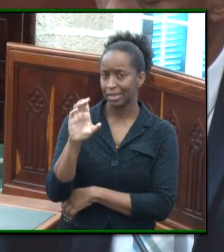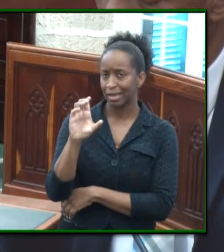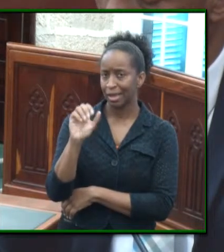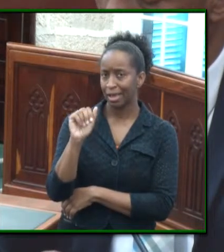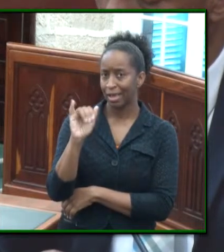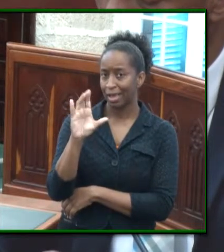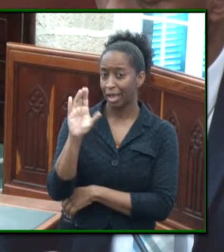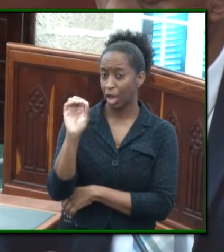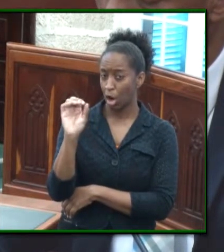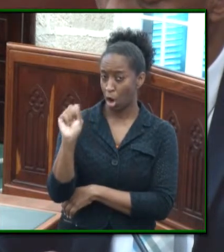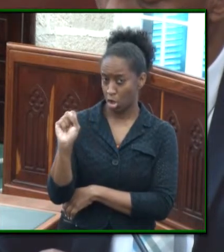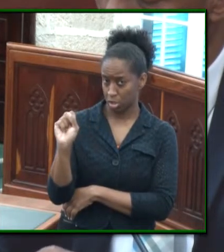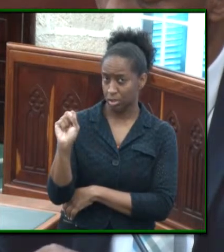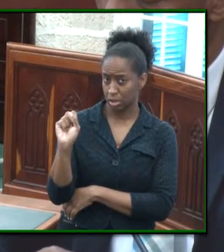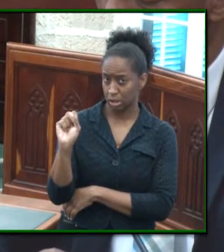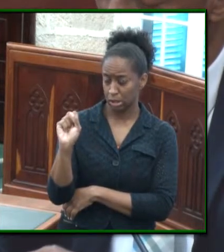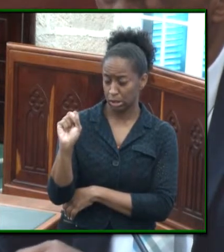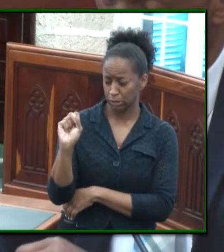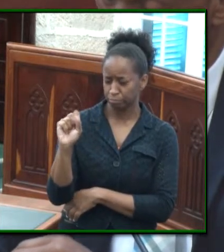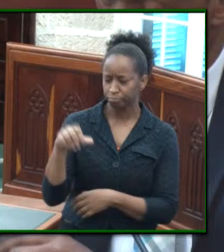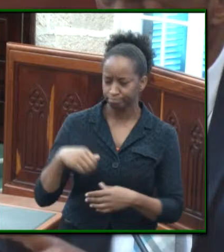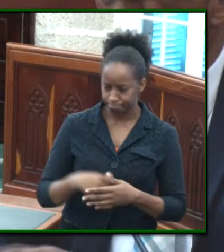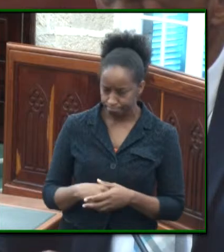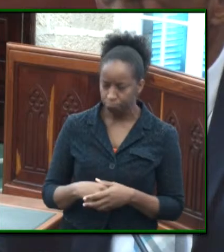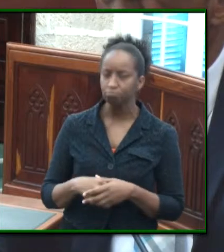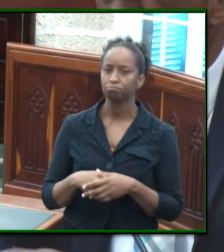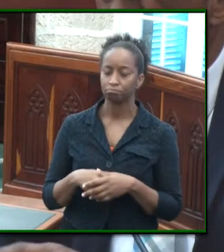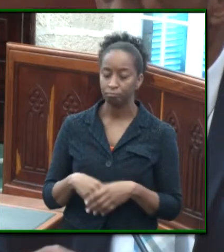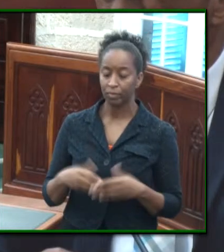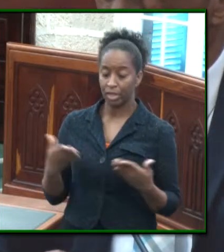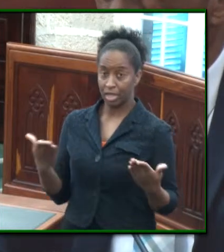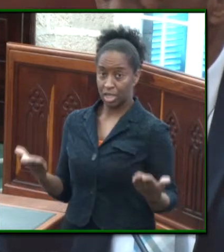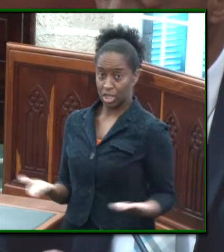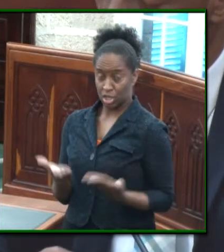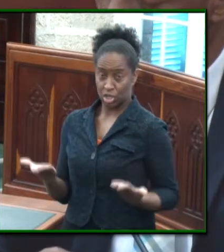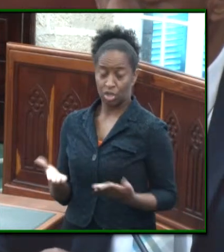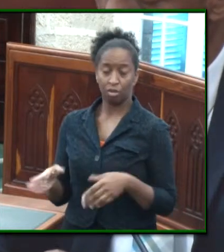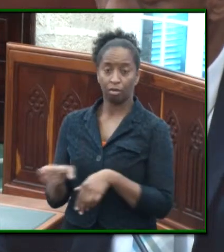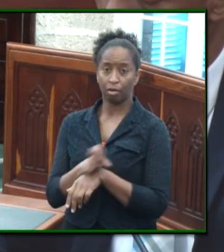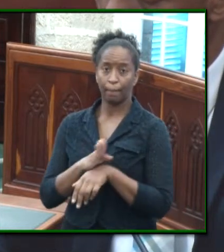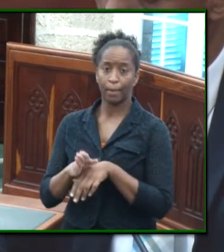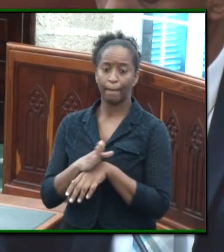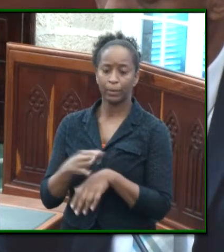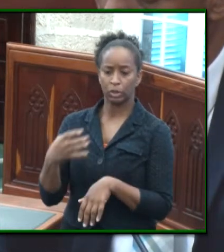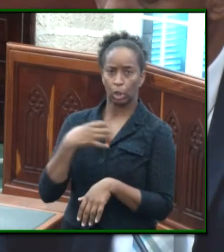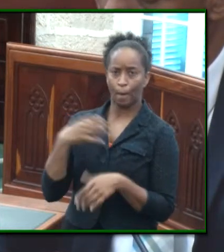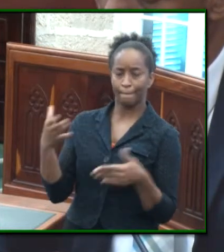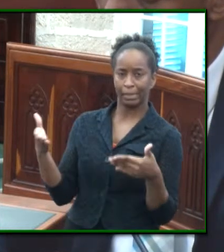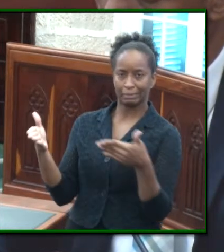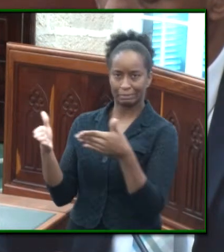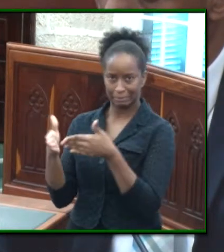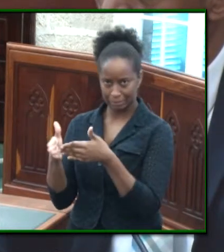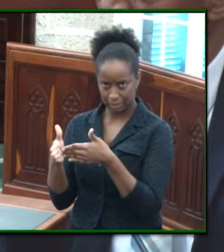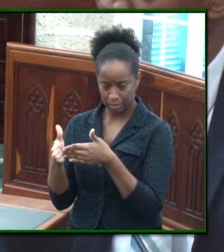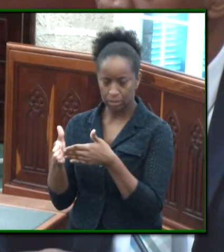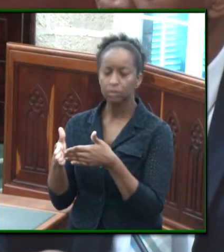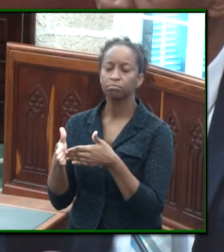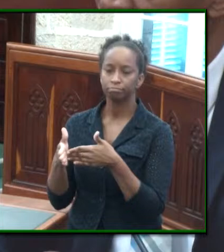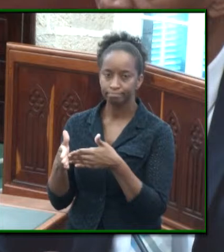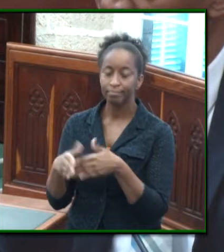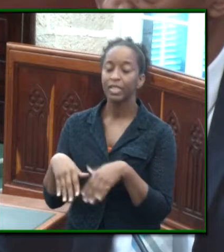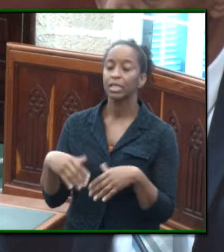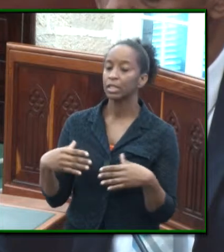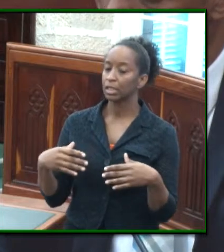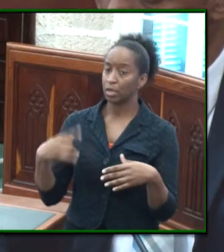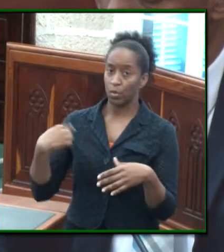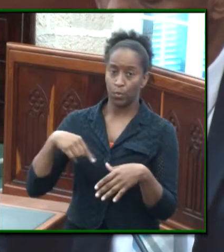The matter was heard that morning in Turks and Caicos, and by the afternoon a decision was given, and by 9 o'clock